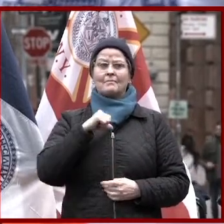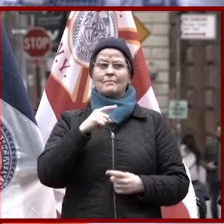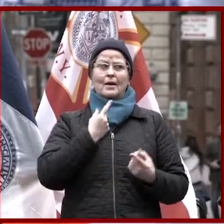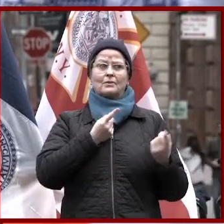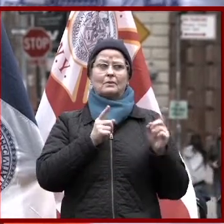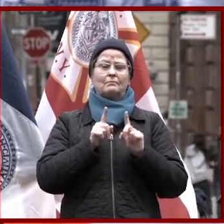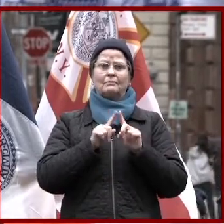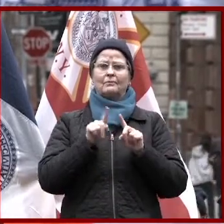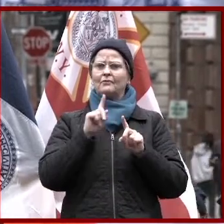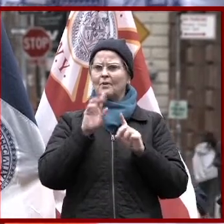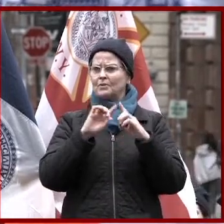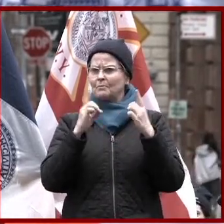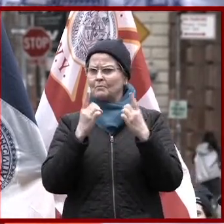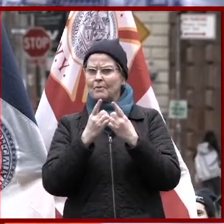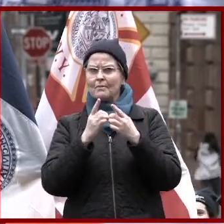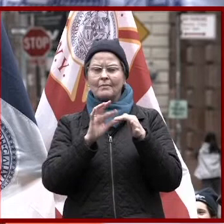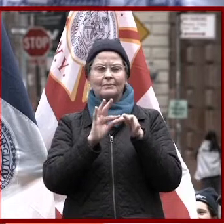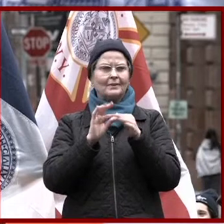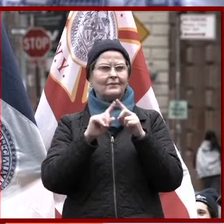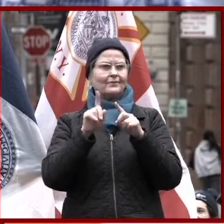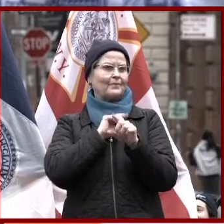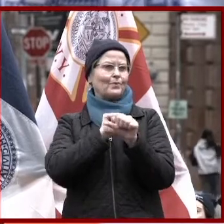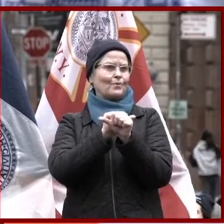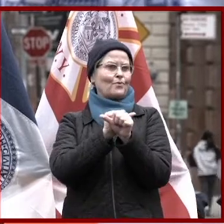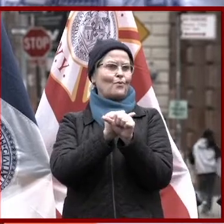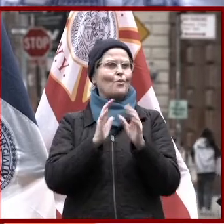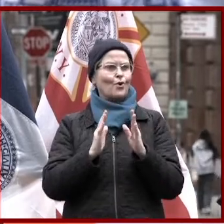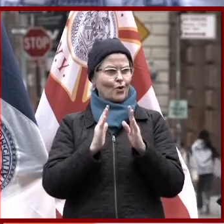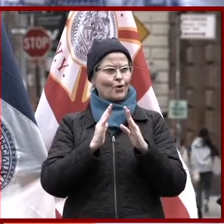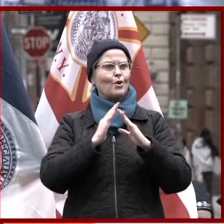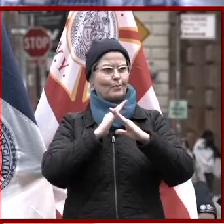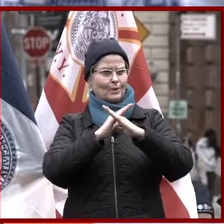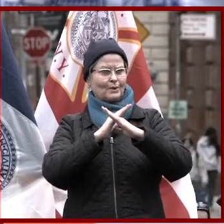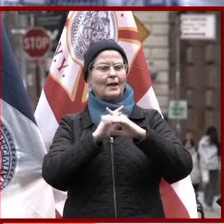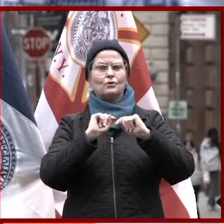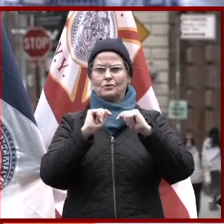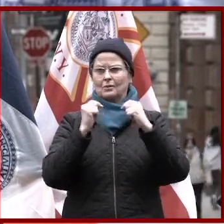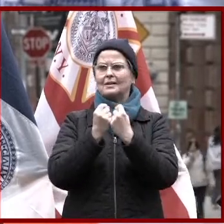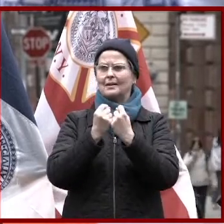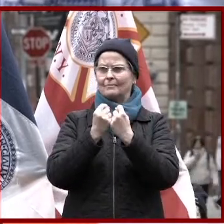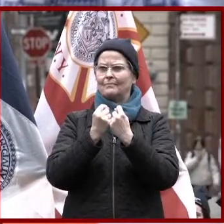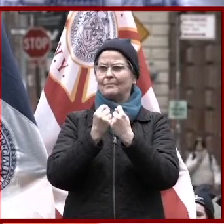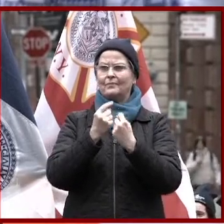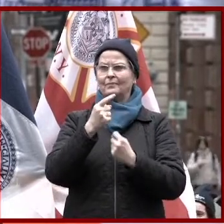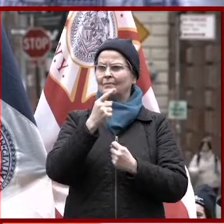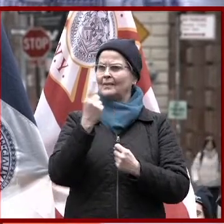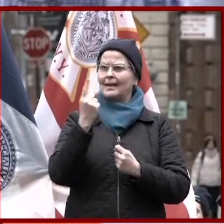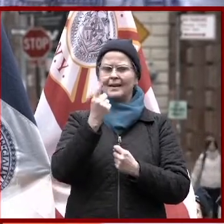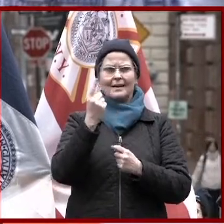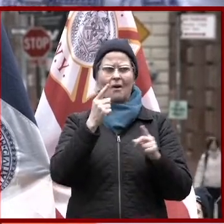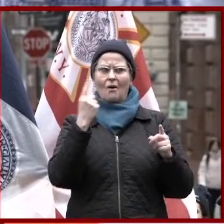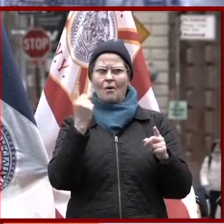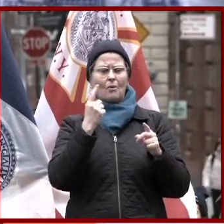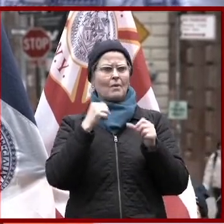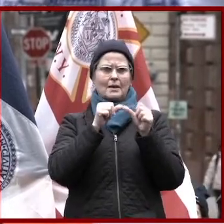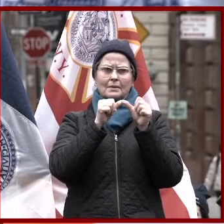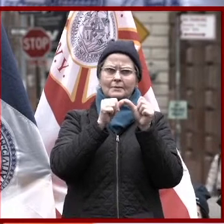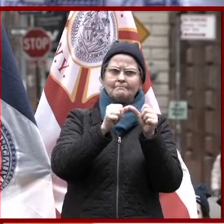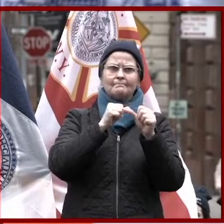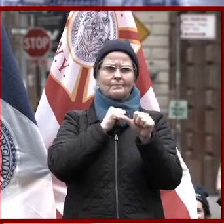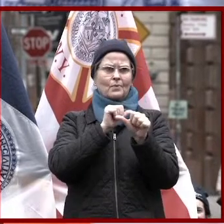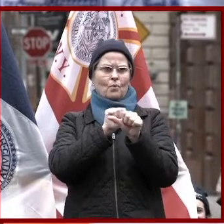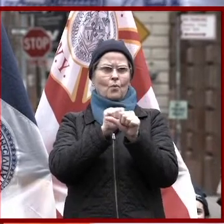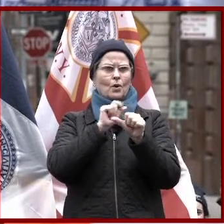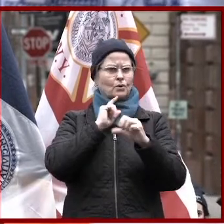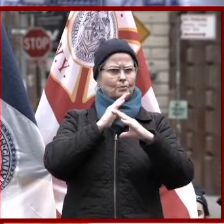department colleagues from our worker protection team. They work tirelessly to protect New York's public employees, and that is a